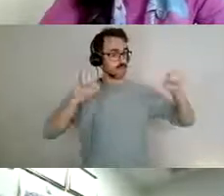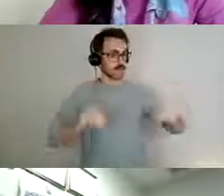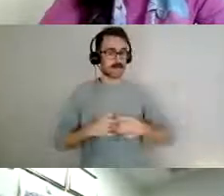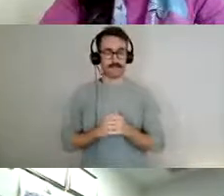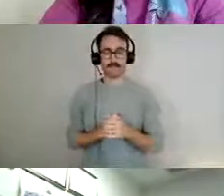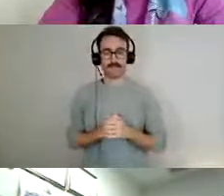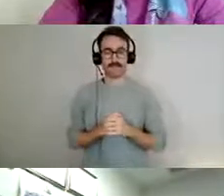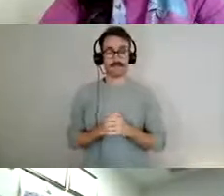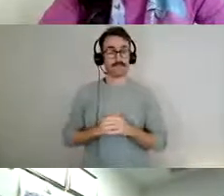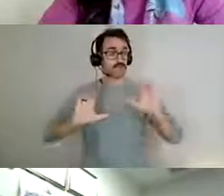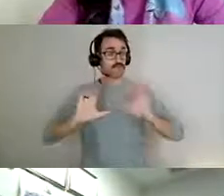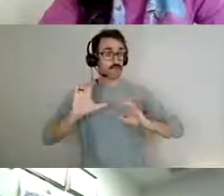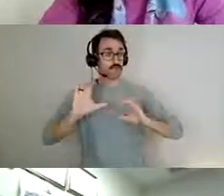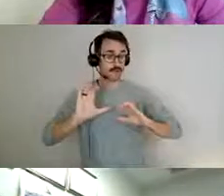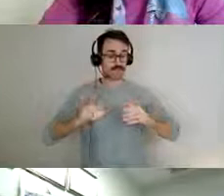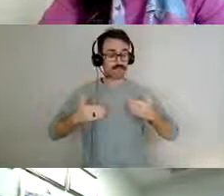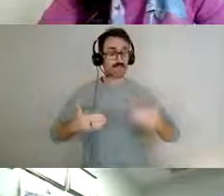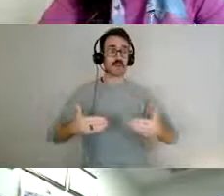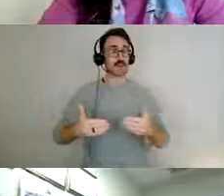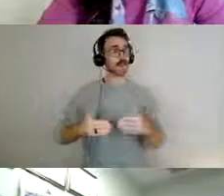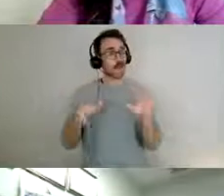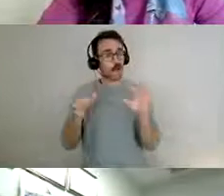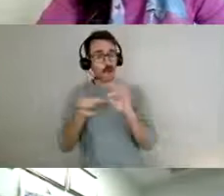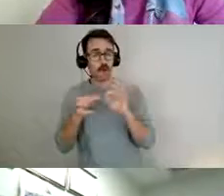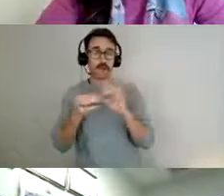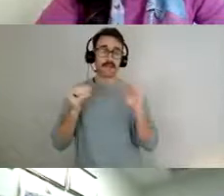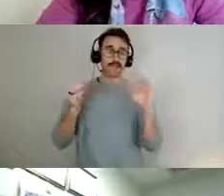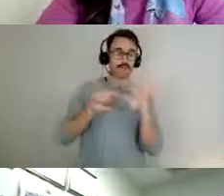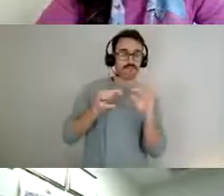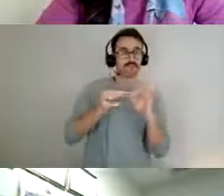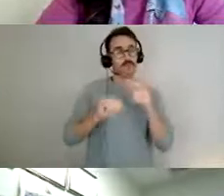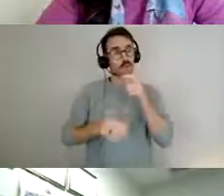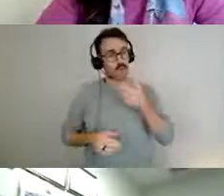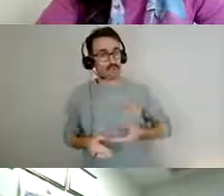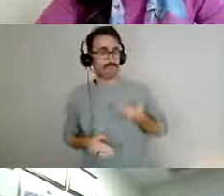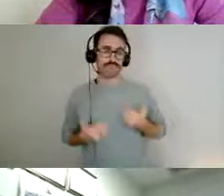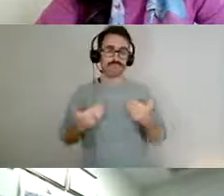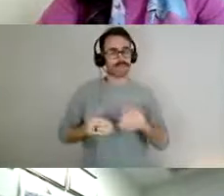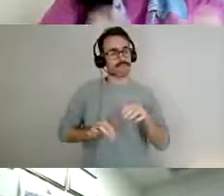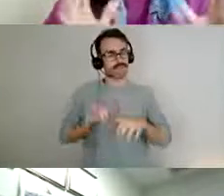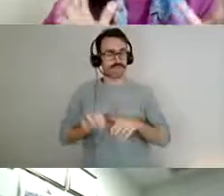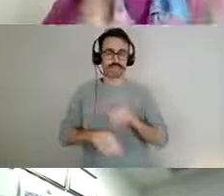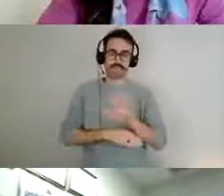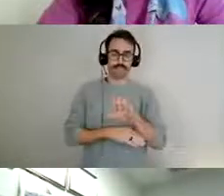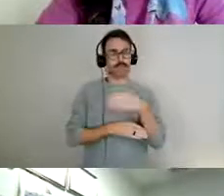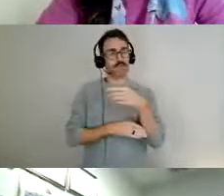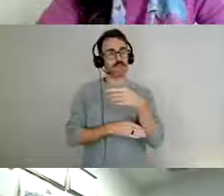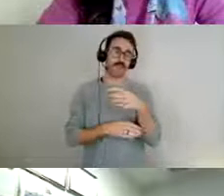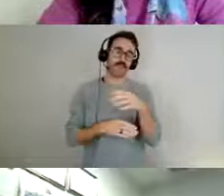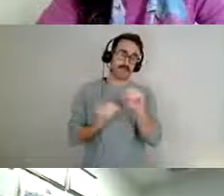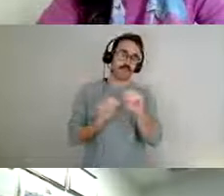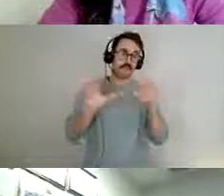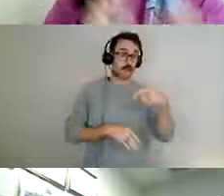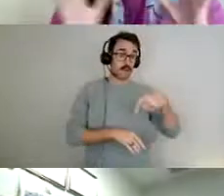chat box, you are welcome to post comments during the session, and the Q&A box is for obviously